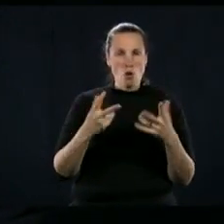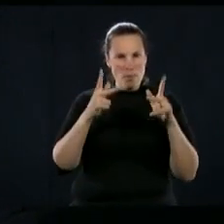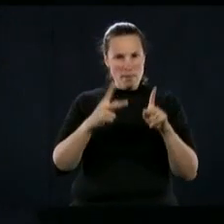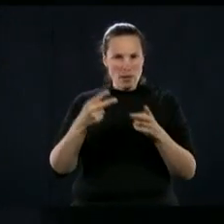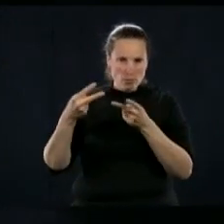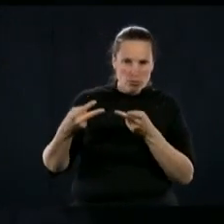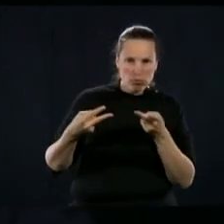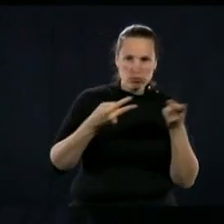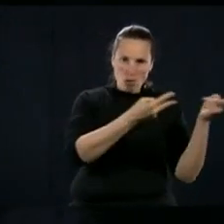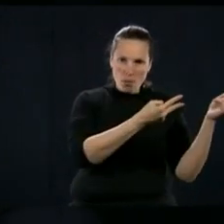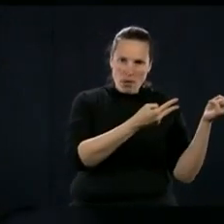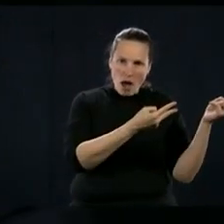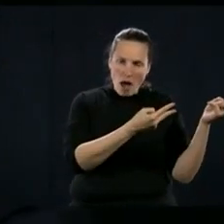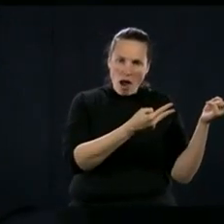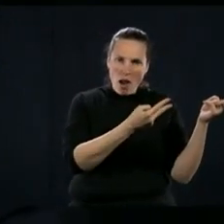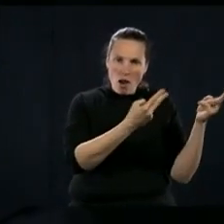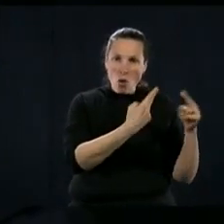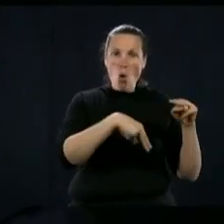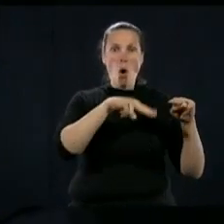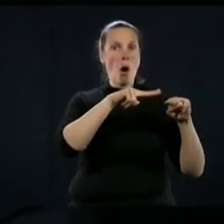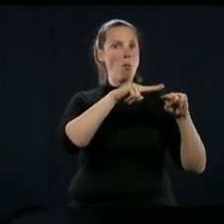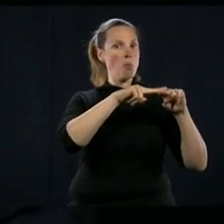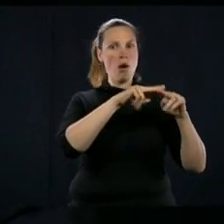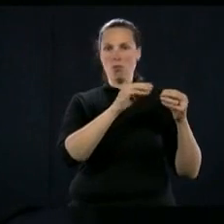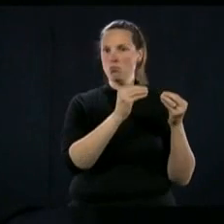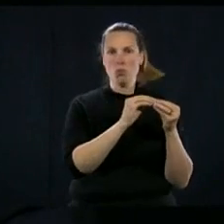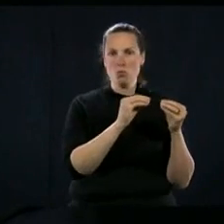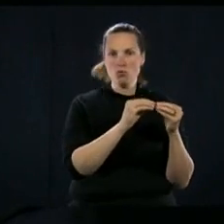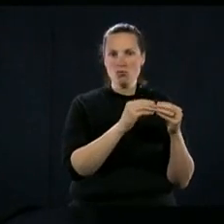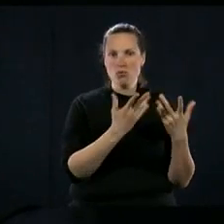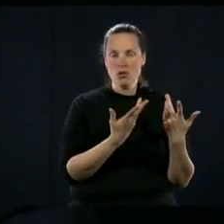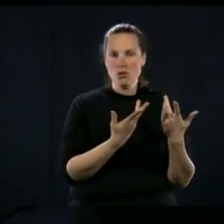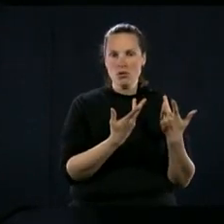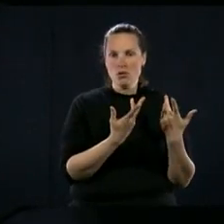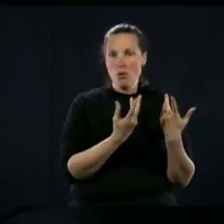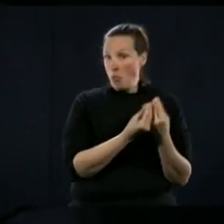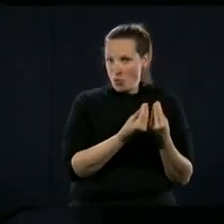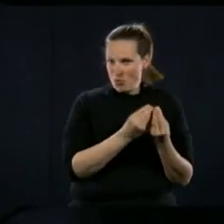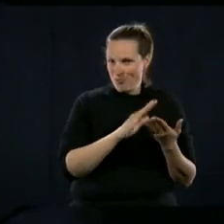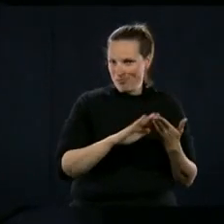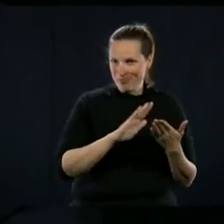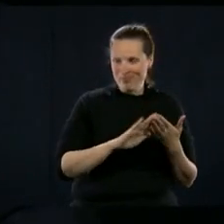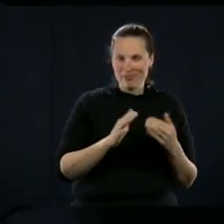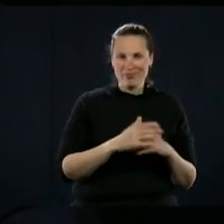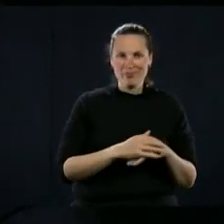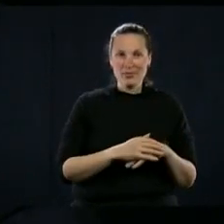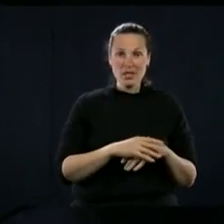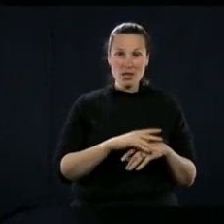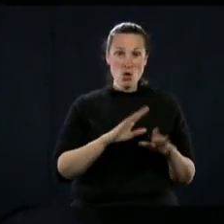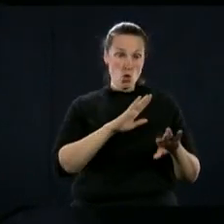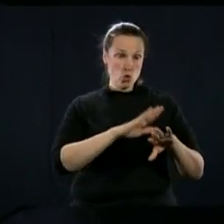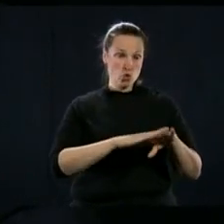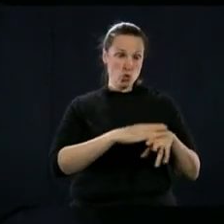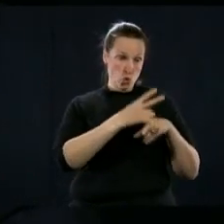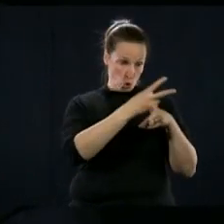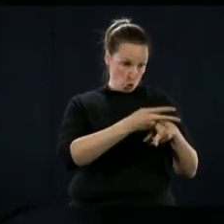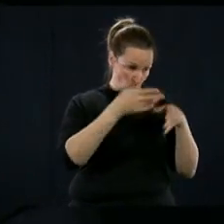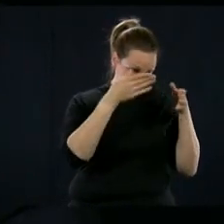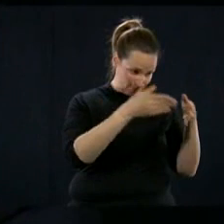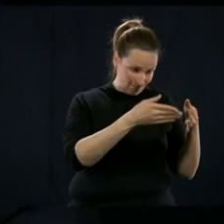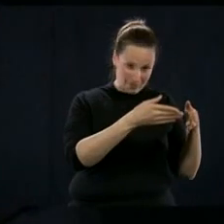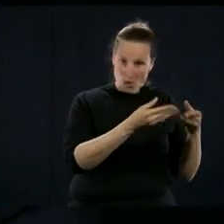of hospitalizations is not moving much, particularly in intensive care. It has to stay that